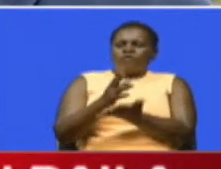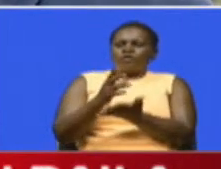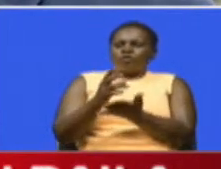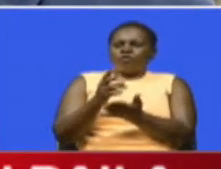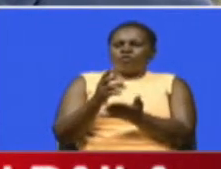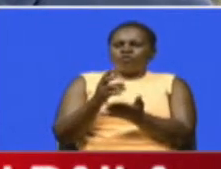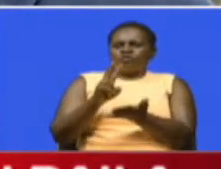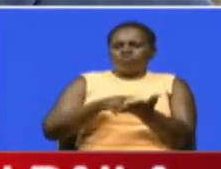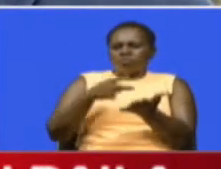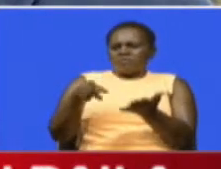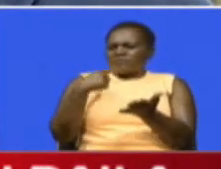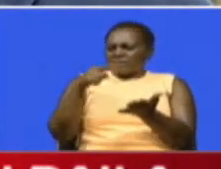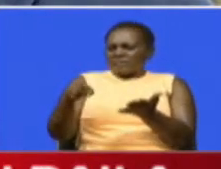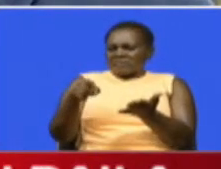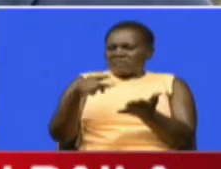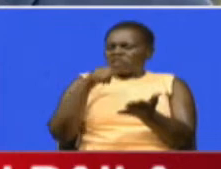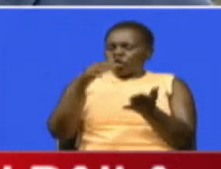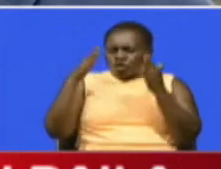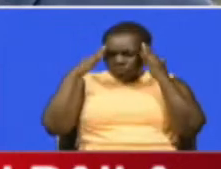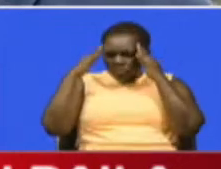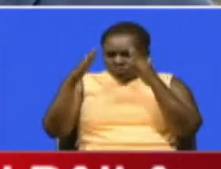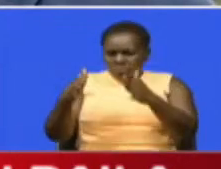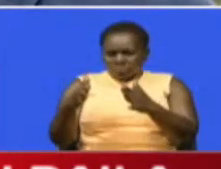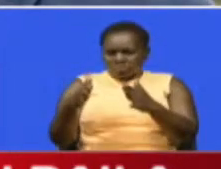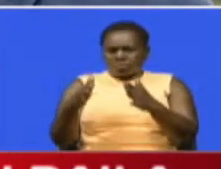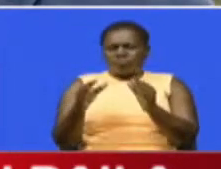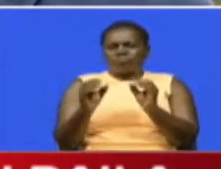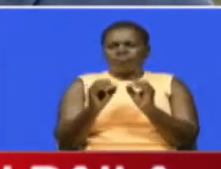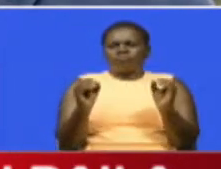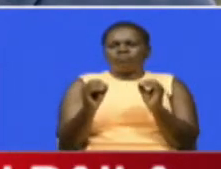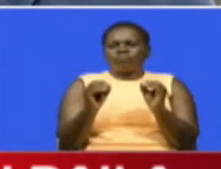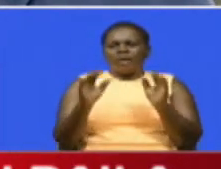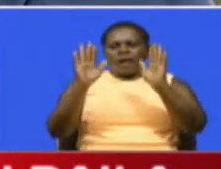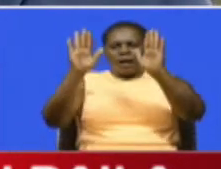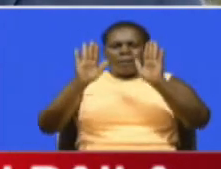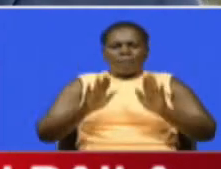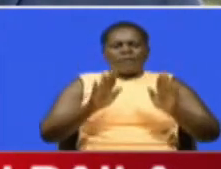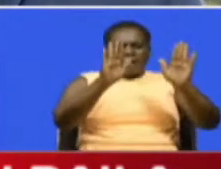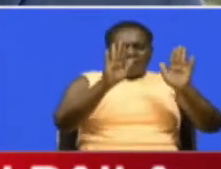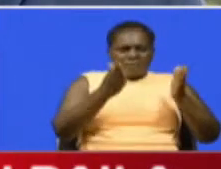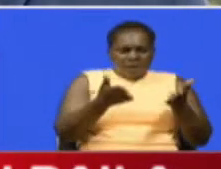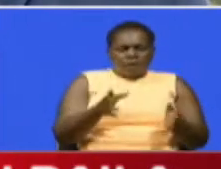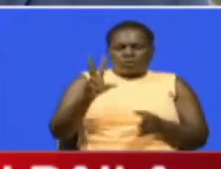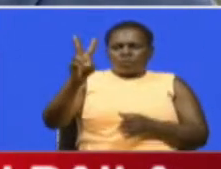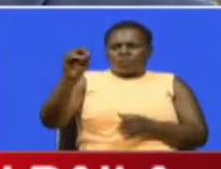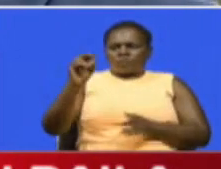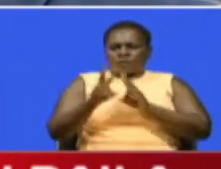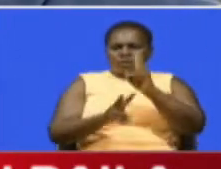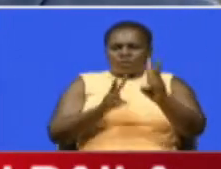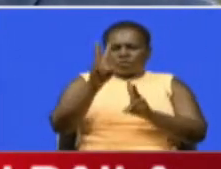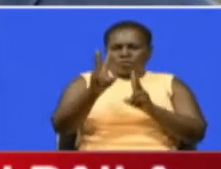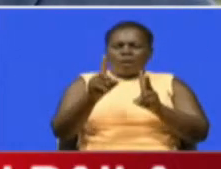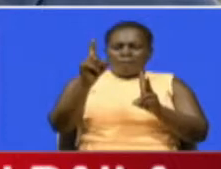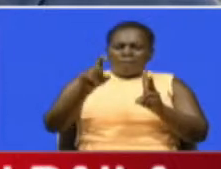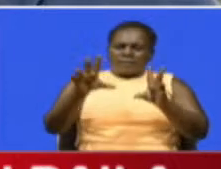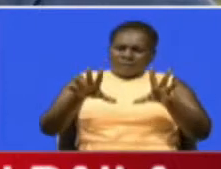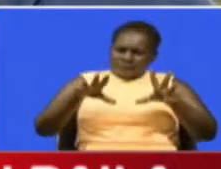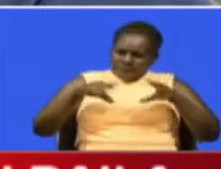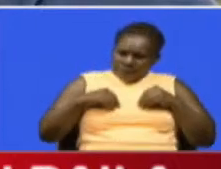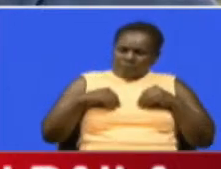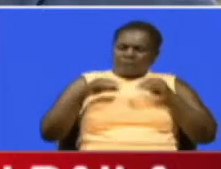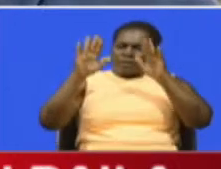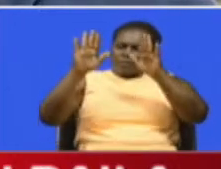this is not a priority. Their priority is to run around campaigning for 2022. You ask yourself, is that a